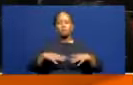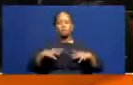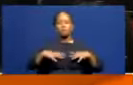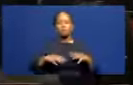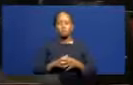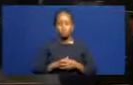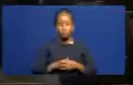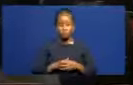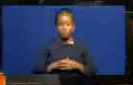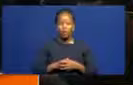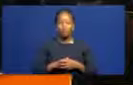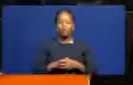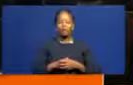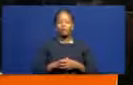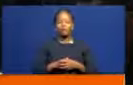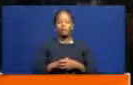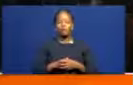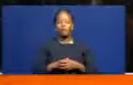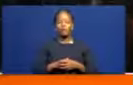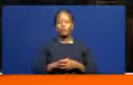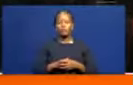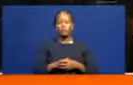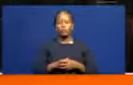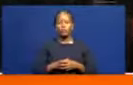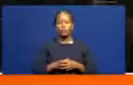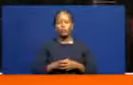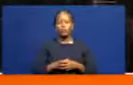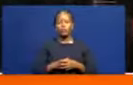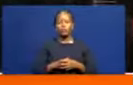if you can have that ready, we'll be closing with that.